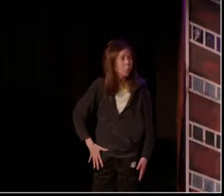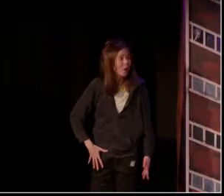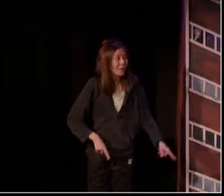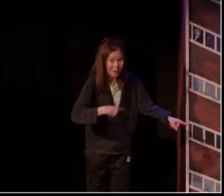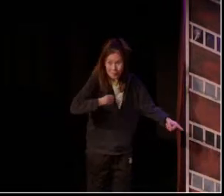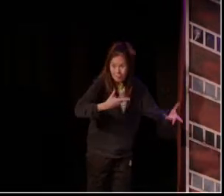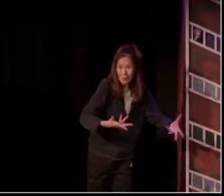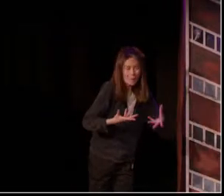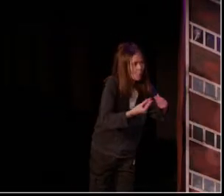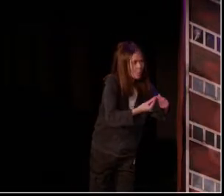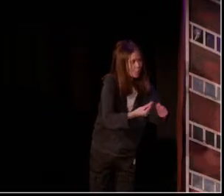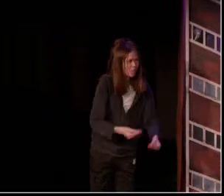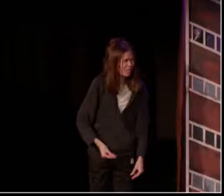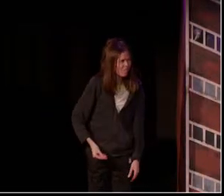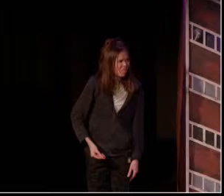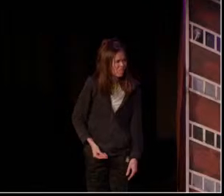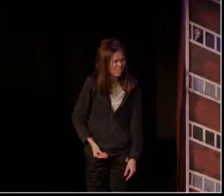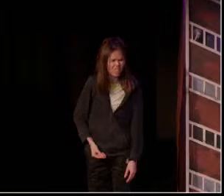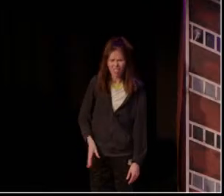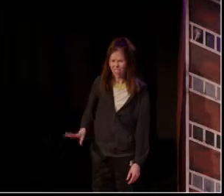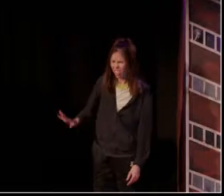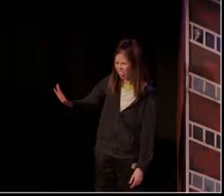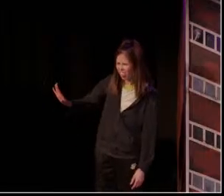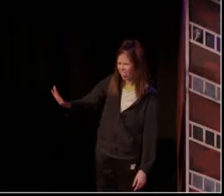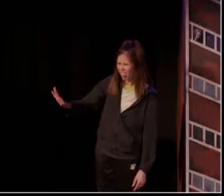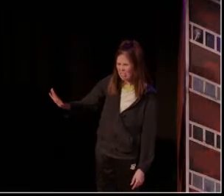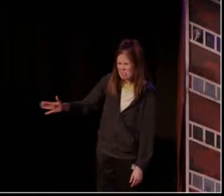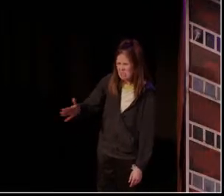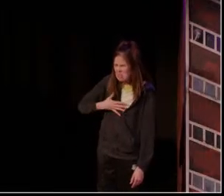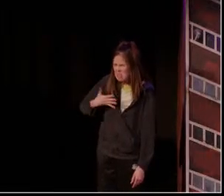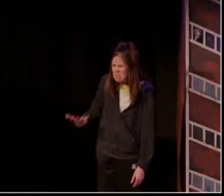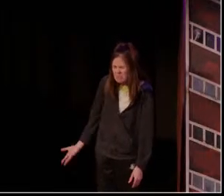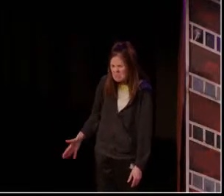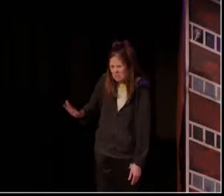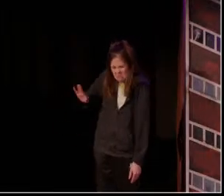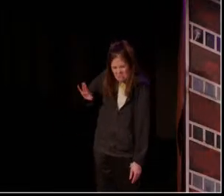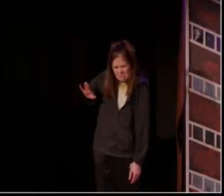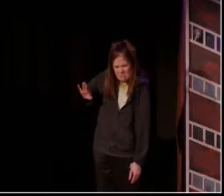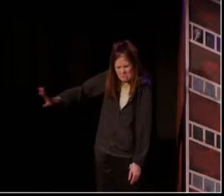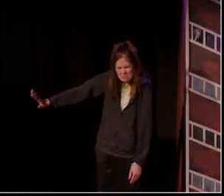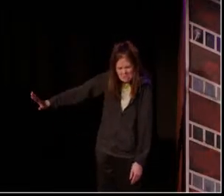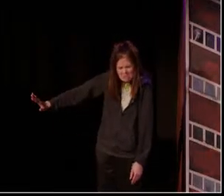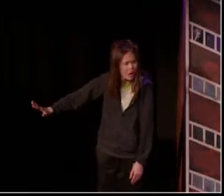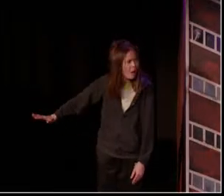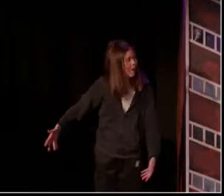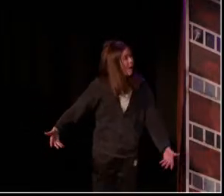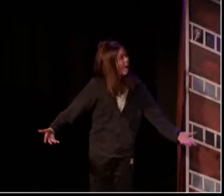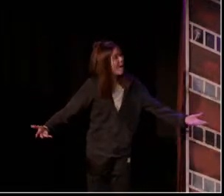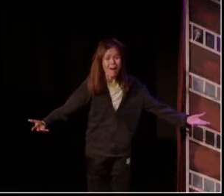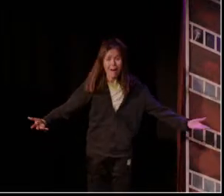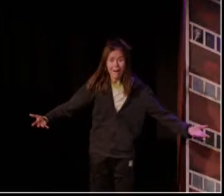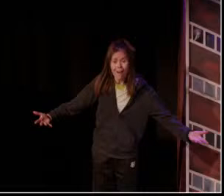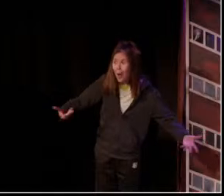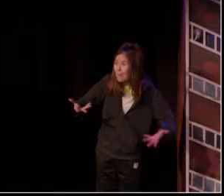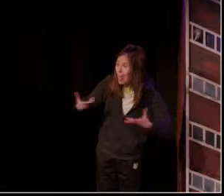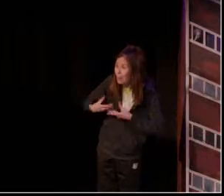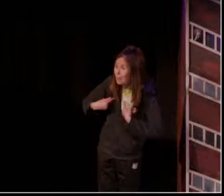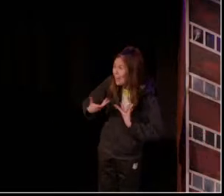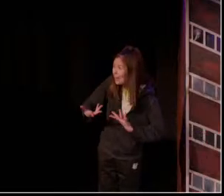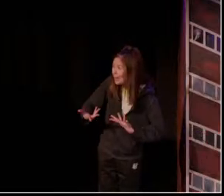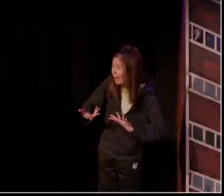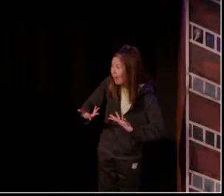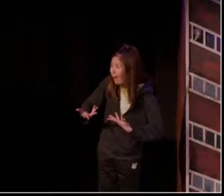I be your playfellow? No, I don't want you. Why, my sweet lord?